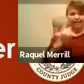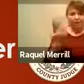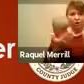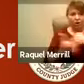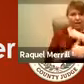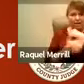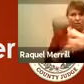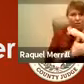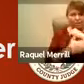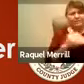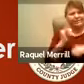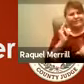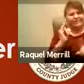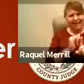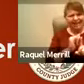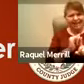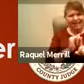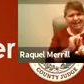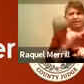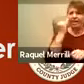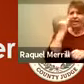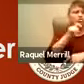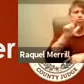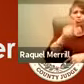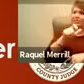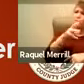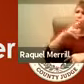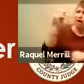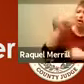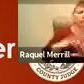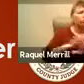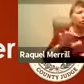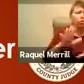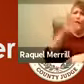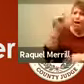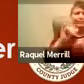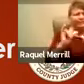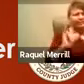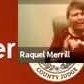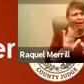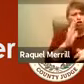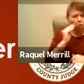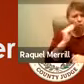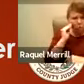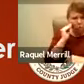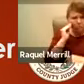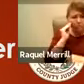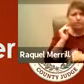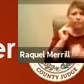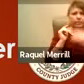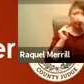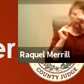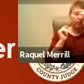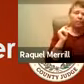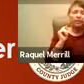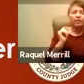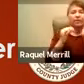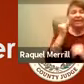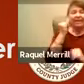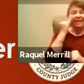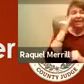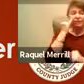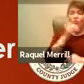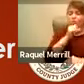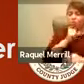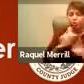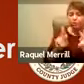know, shelter in place. If you don't have to go out, don't go out. Stay in your residence. Okay. If all persons over